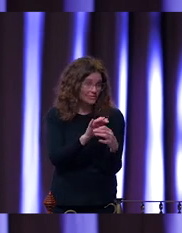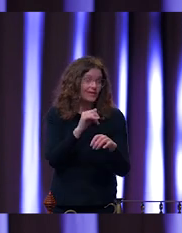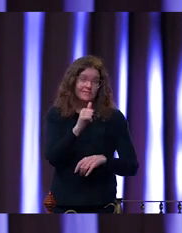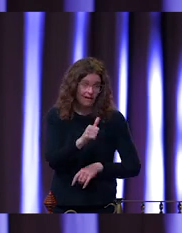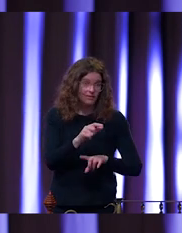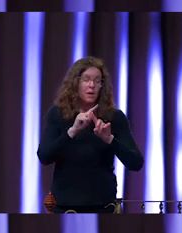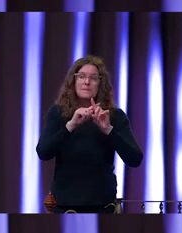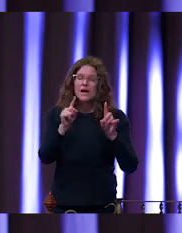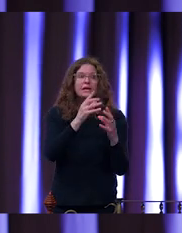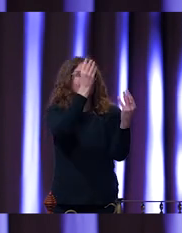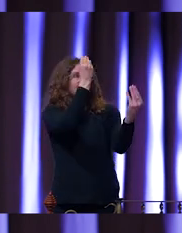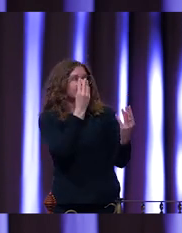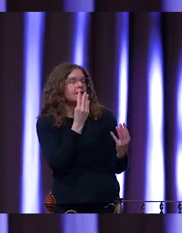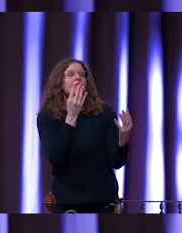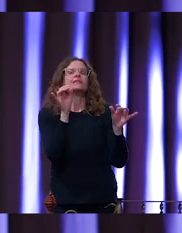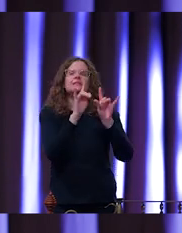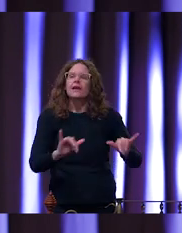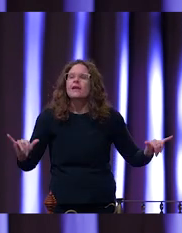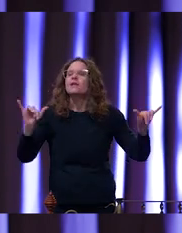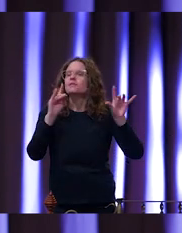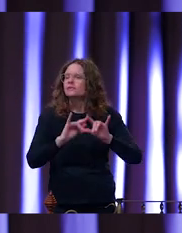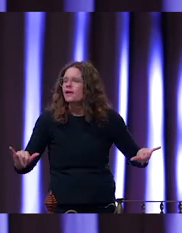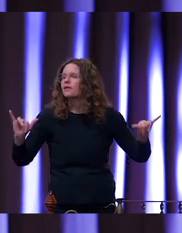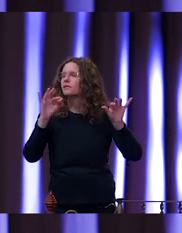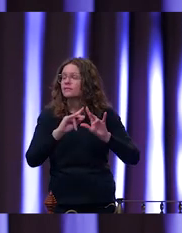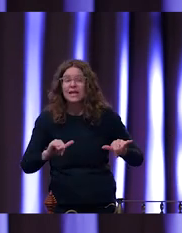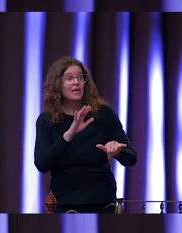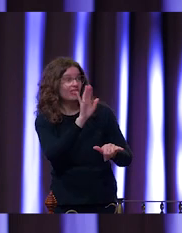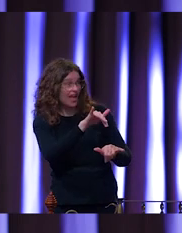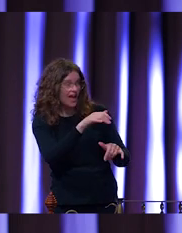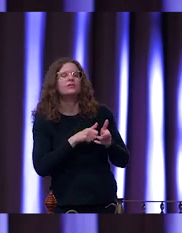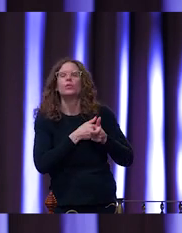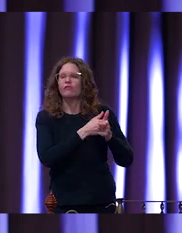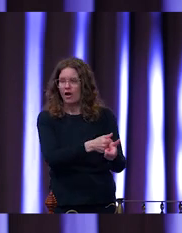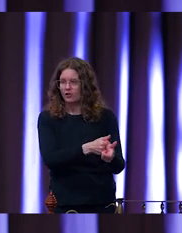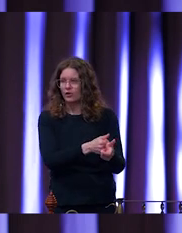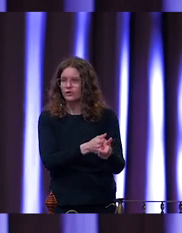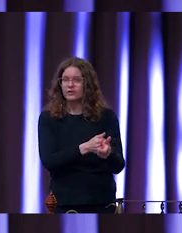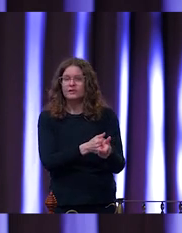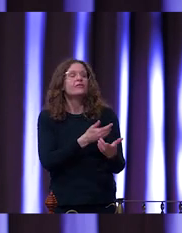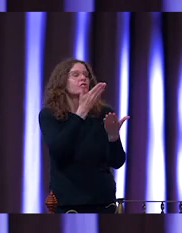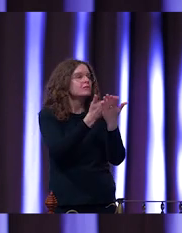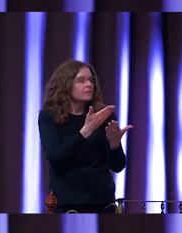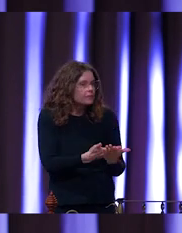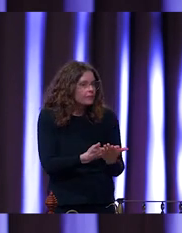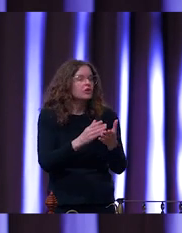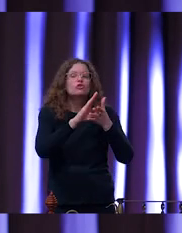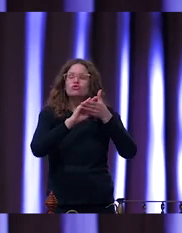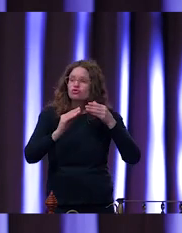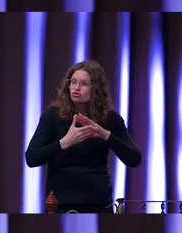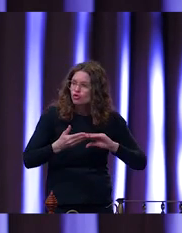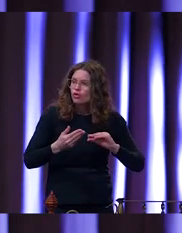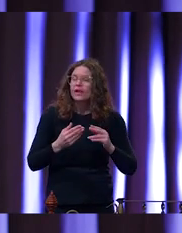telling us the same narrative. And so we're following that, right? It is fact-based, it is narrative-driven, it is